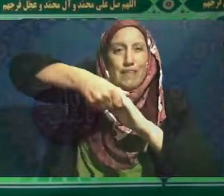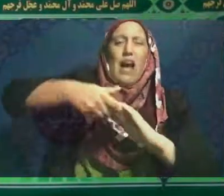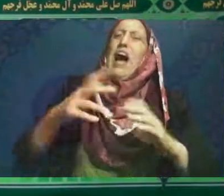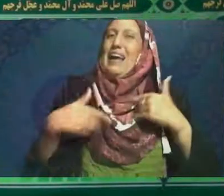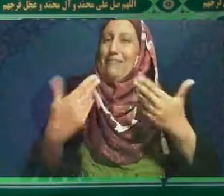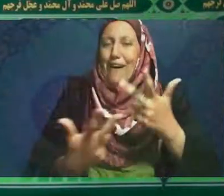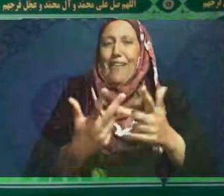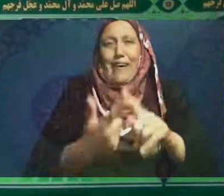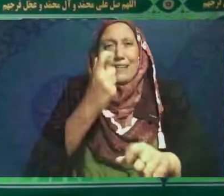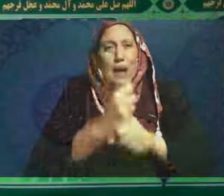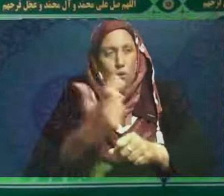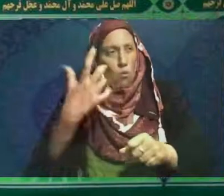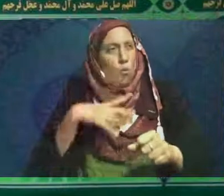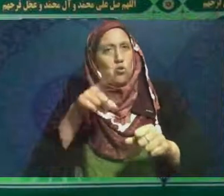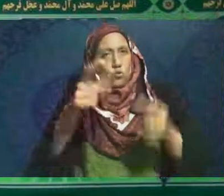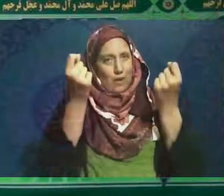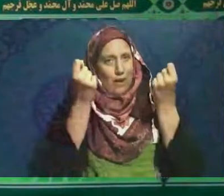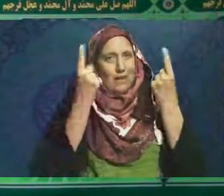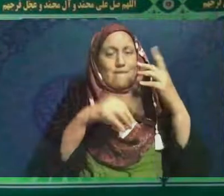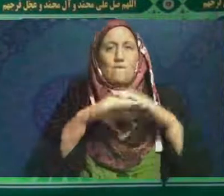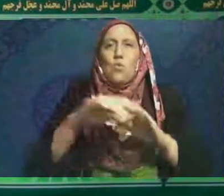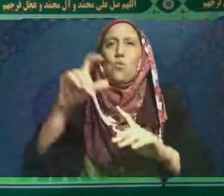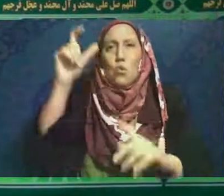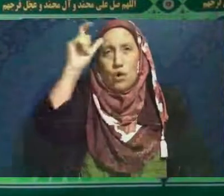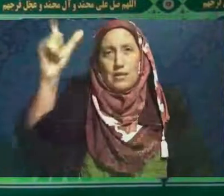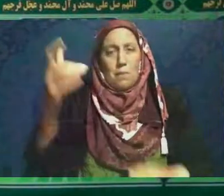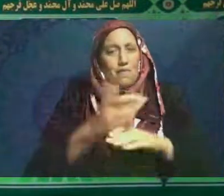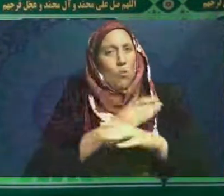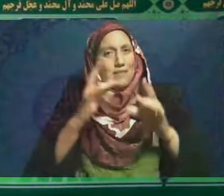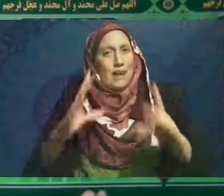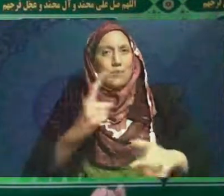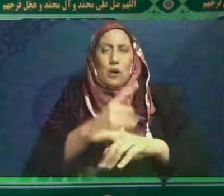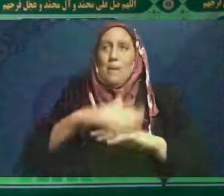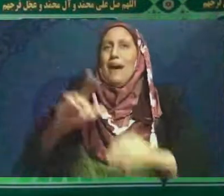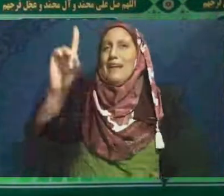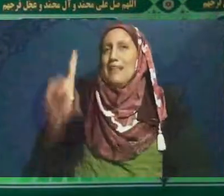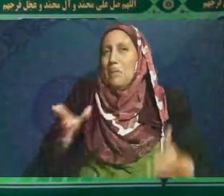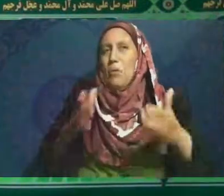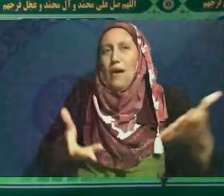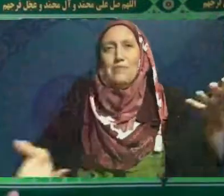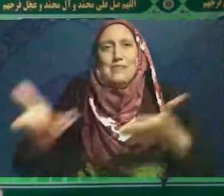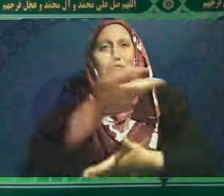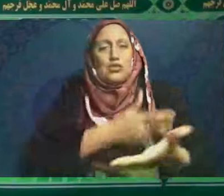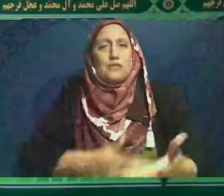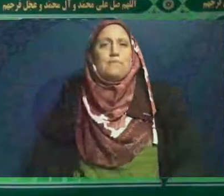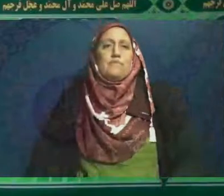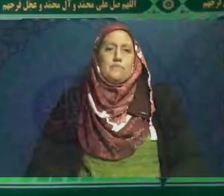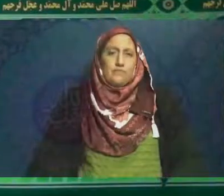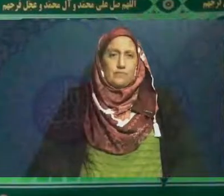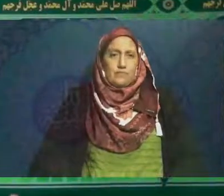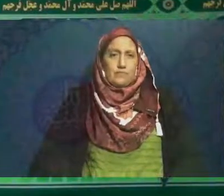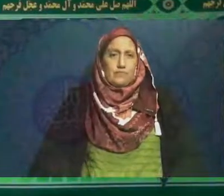Islamic discussions of it. Imagine, again, I don't own a house and I wish to have a house. I go to the